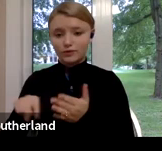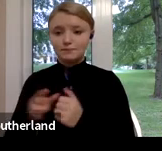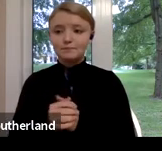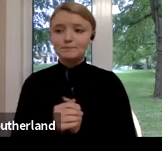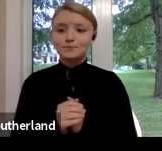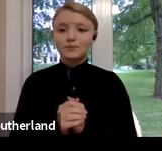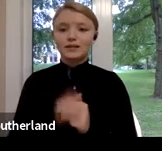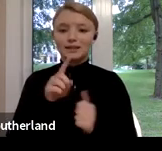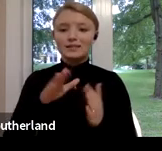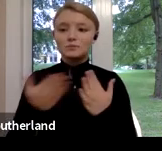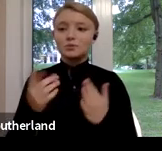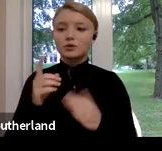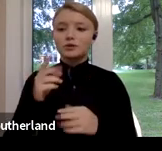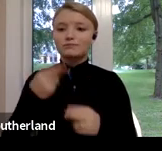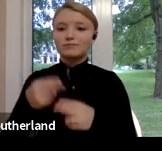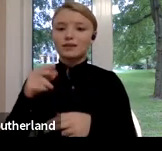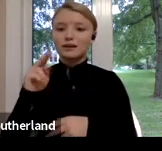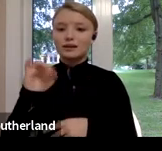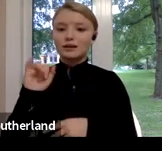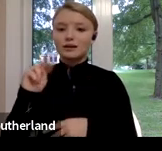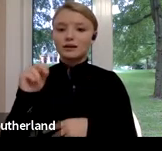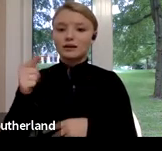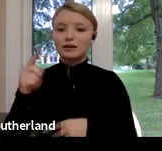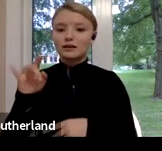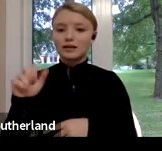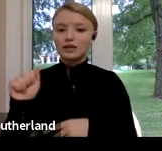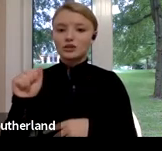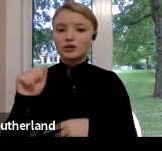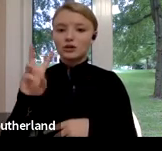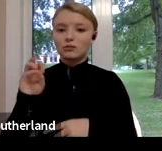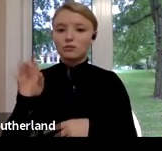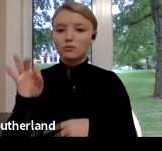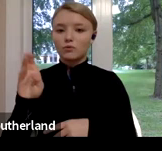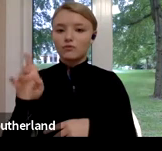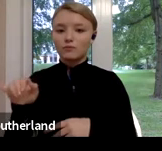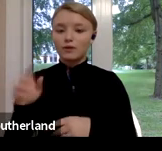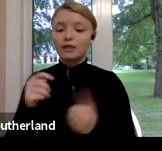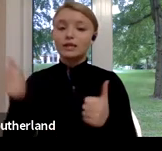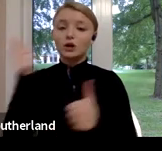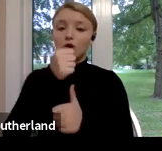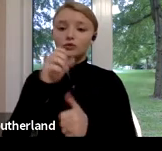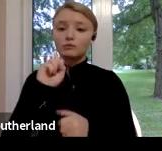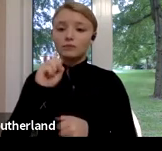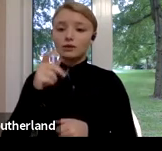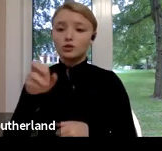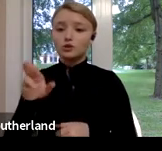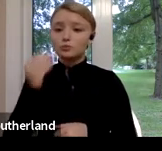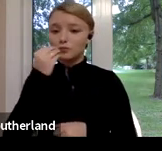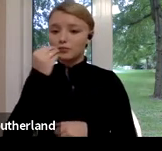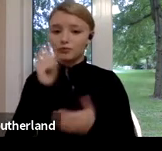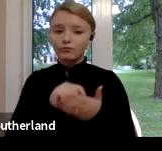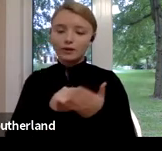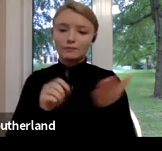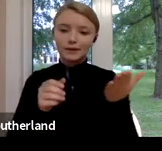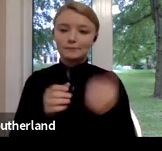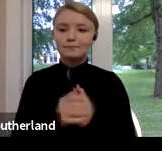The Ningxia Wolfberry, The Ultimate Superfood. And again, it's written by Gary Young. But he found that people living in